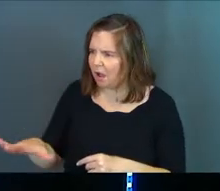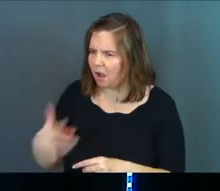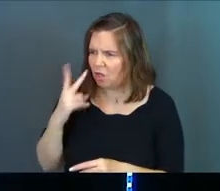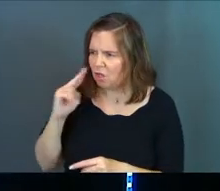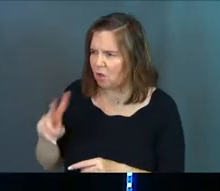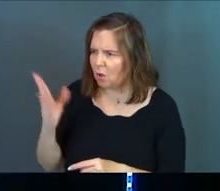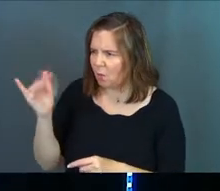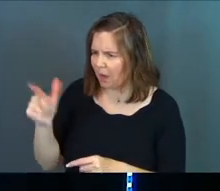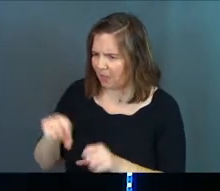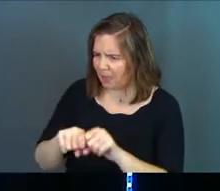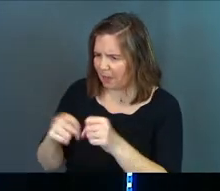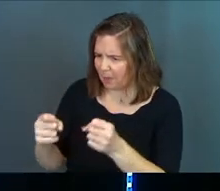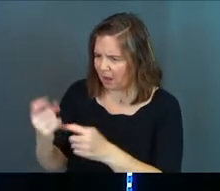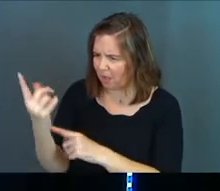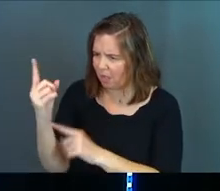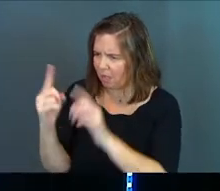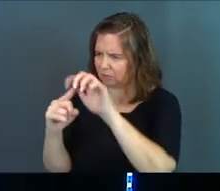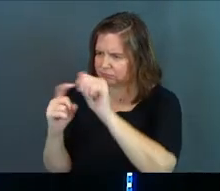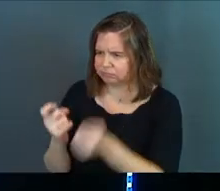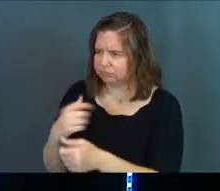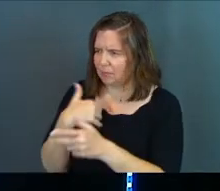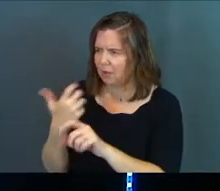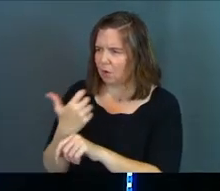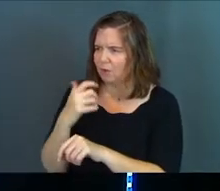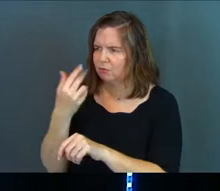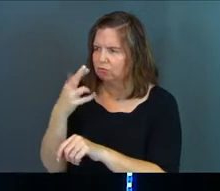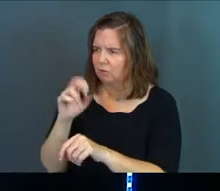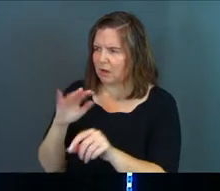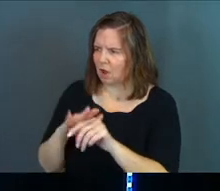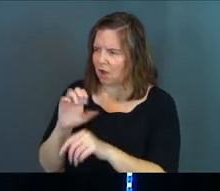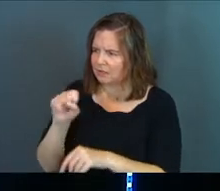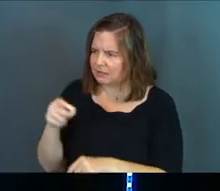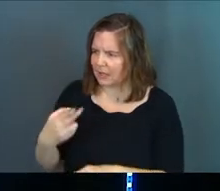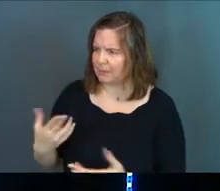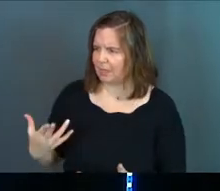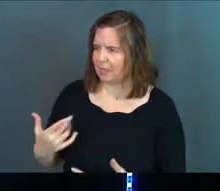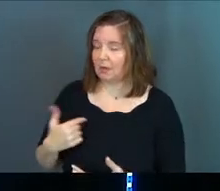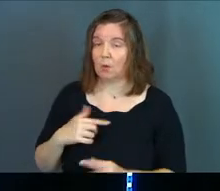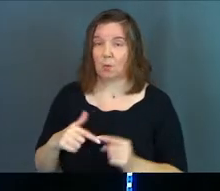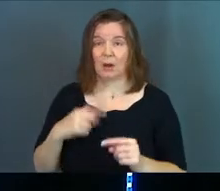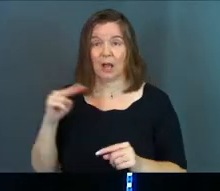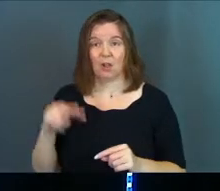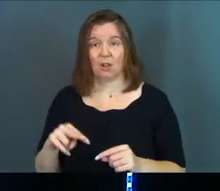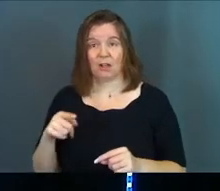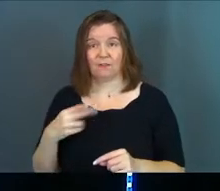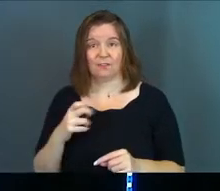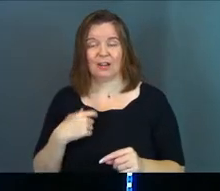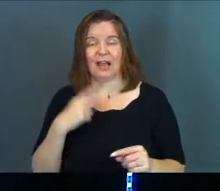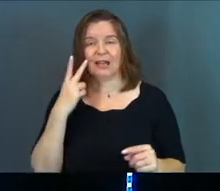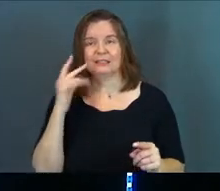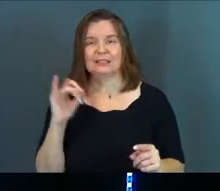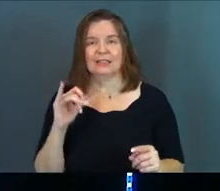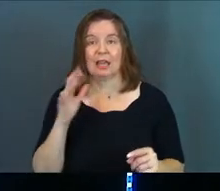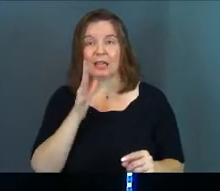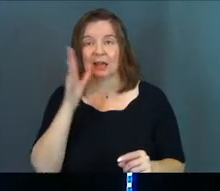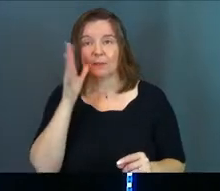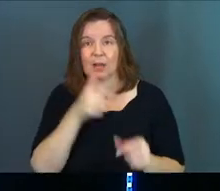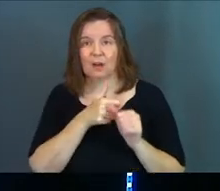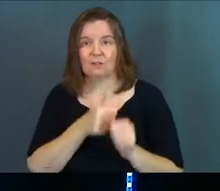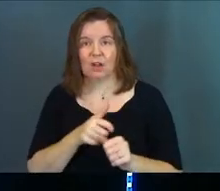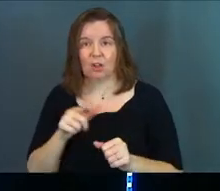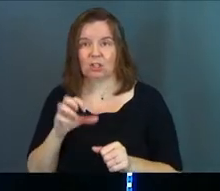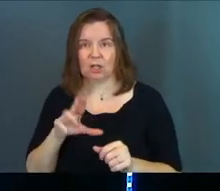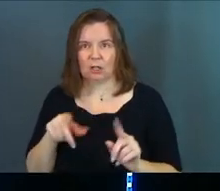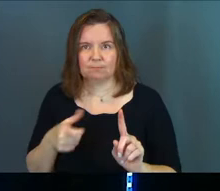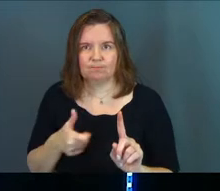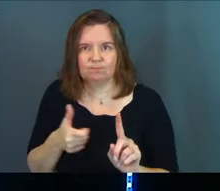look, why are they breaking the law by harvesting grain on the Sabbath? When I look at the Pharisees, I see like a parent following a